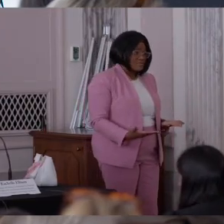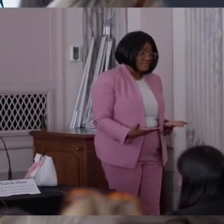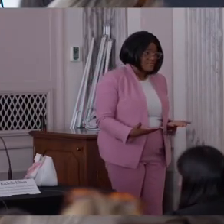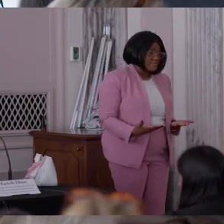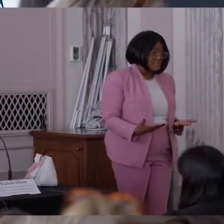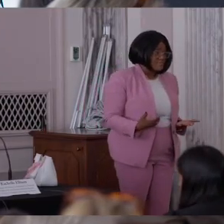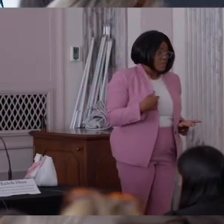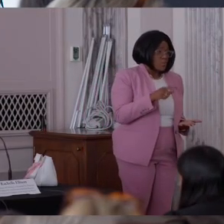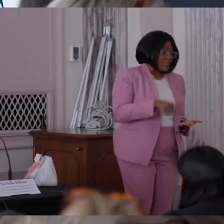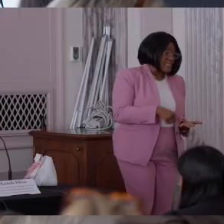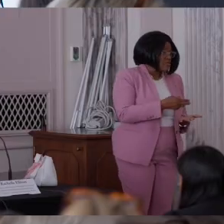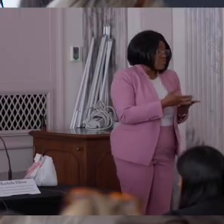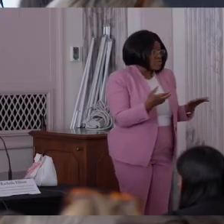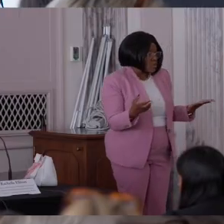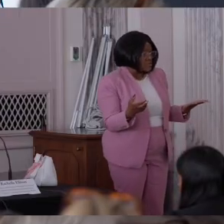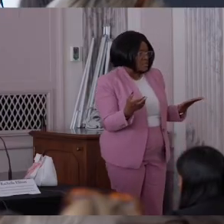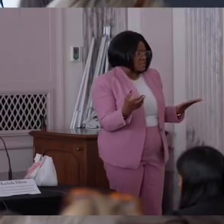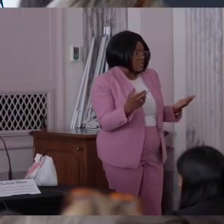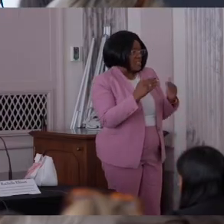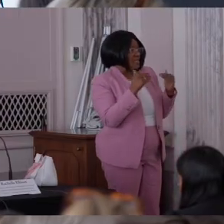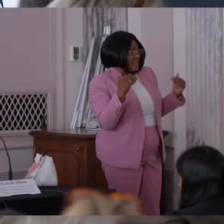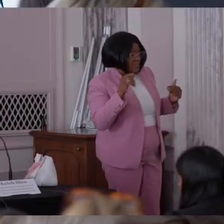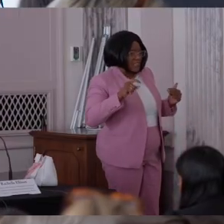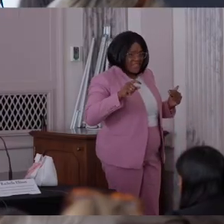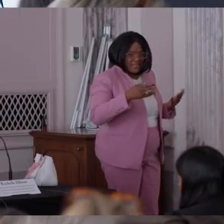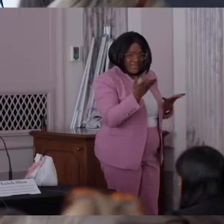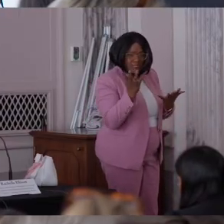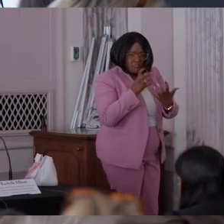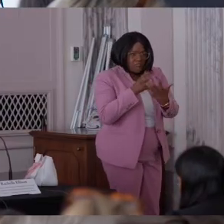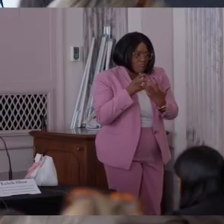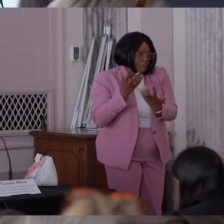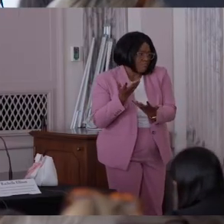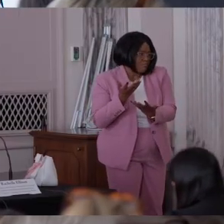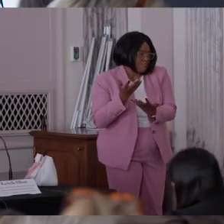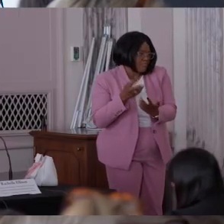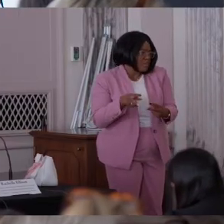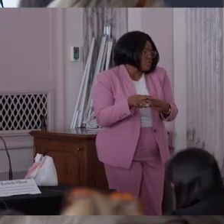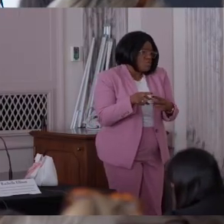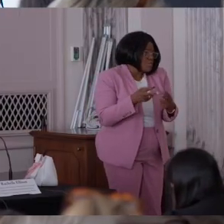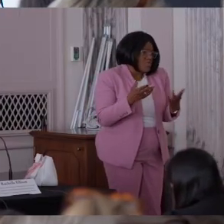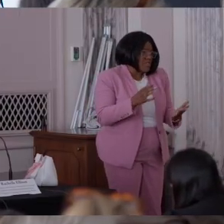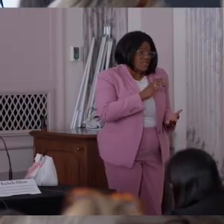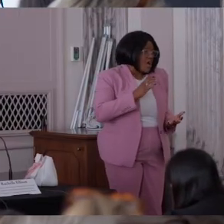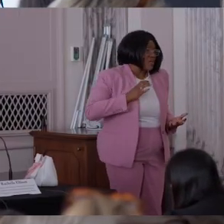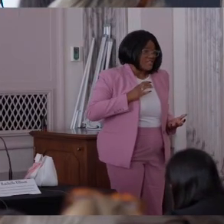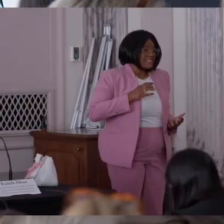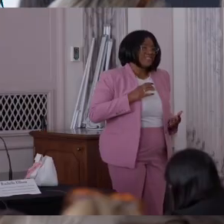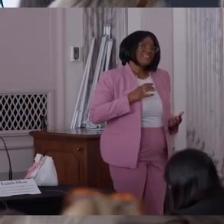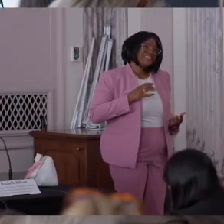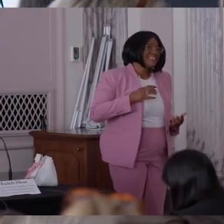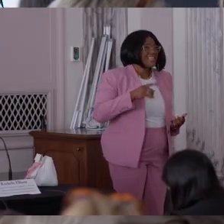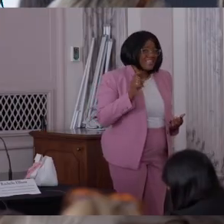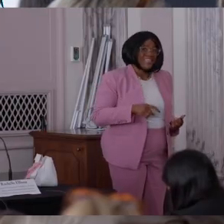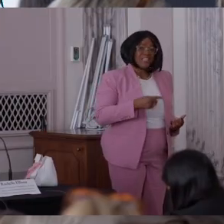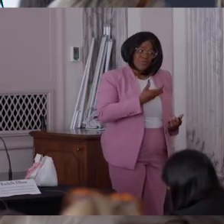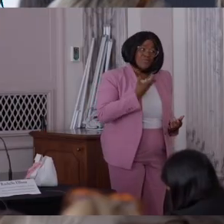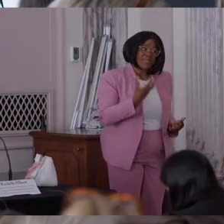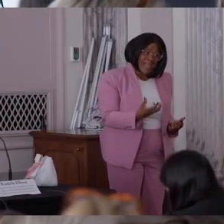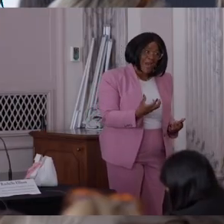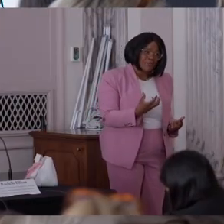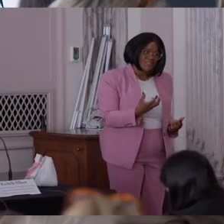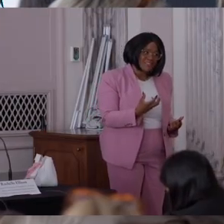and we need resources to the level of need. So those are the two things. Congress does need to speak out about